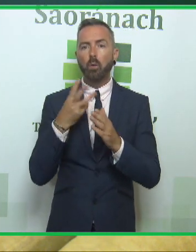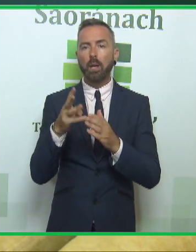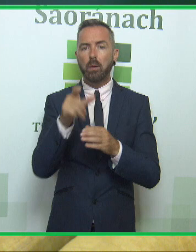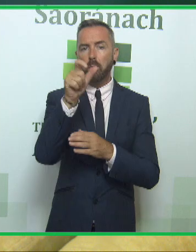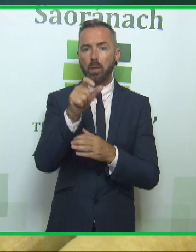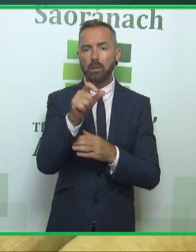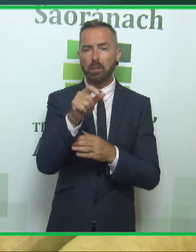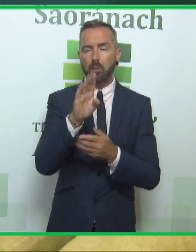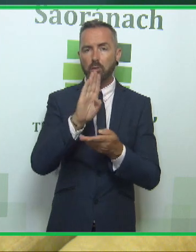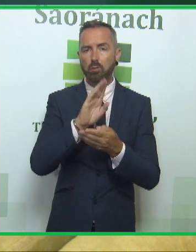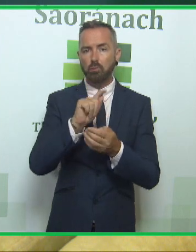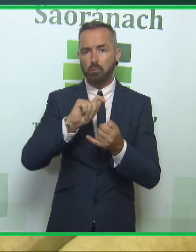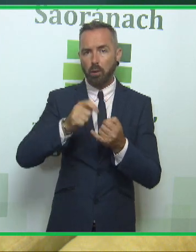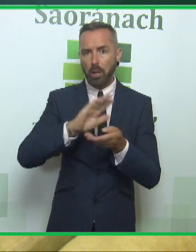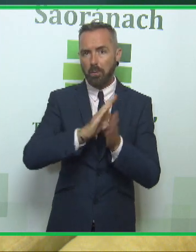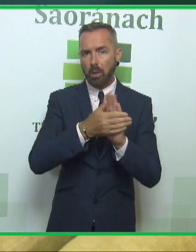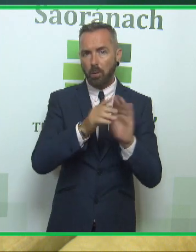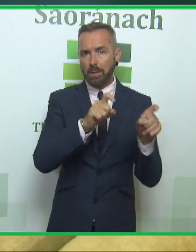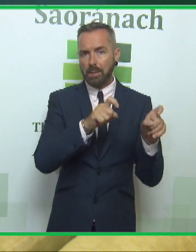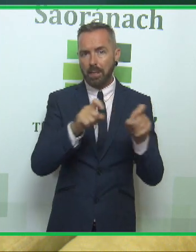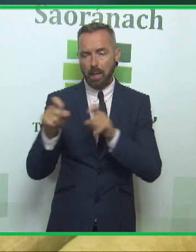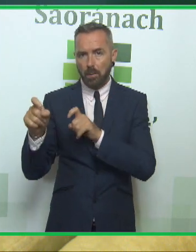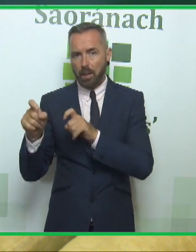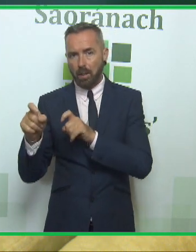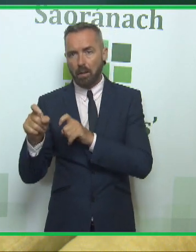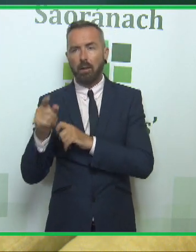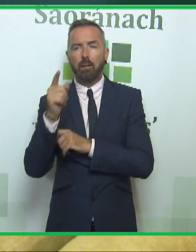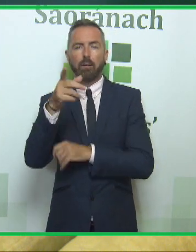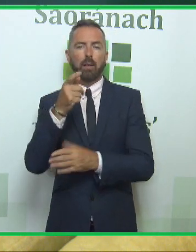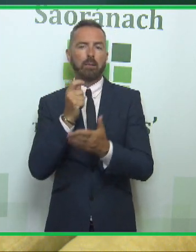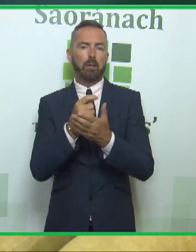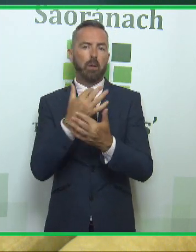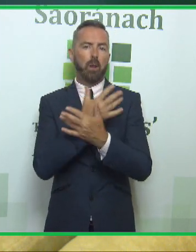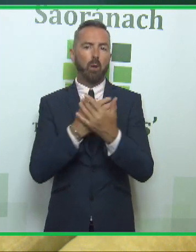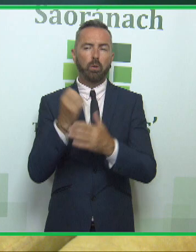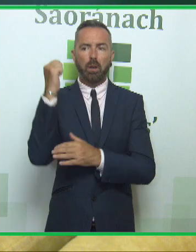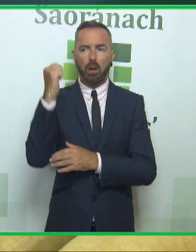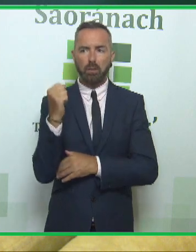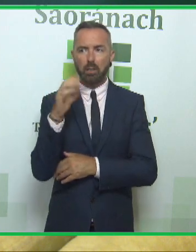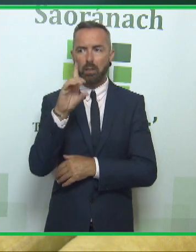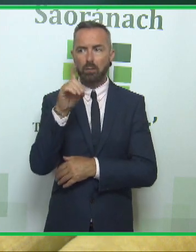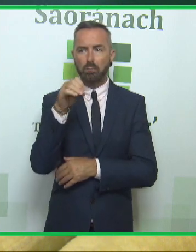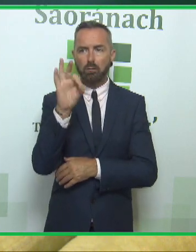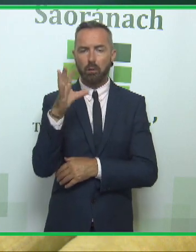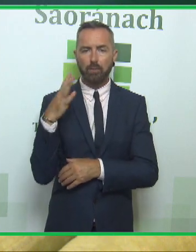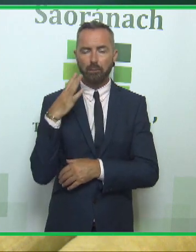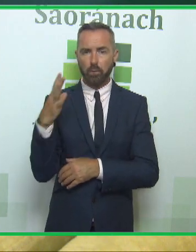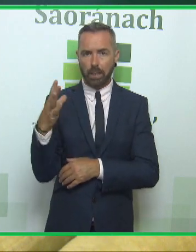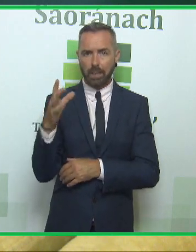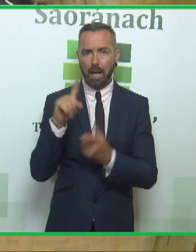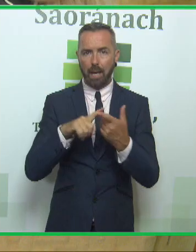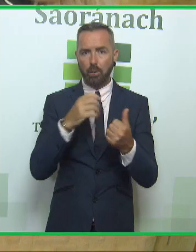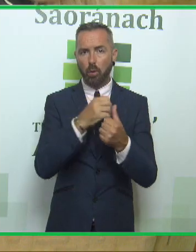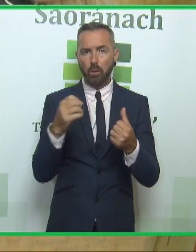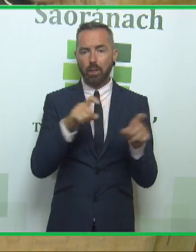someone. When the housing force come in, we used to, at that point, we had a load of hostels that were drug-free hostels and a load of hostels that were